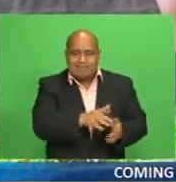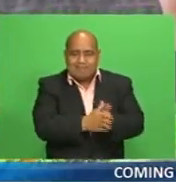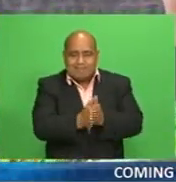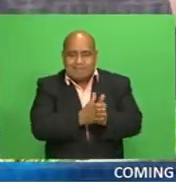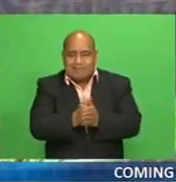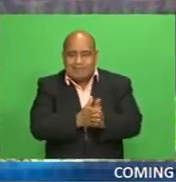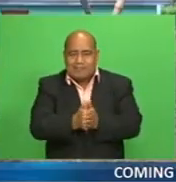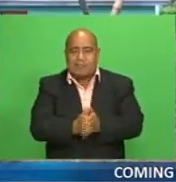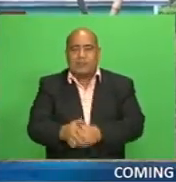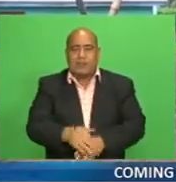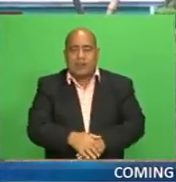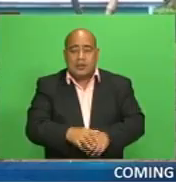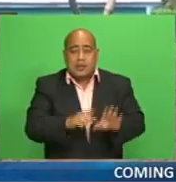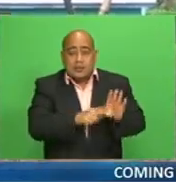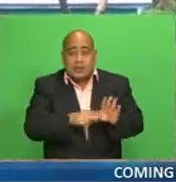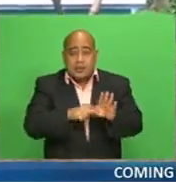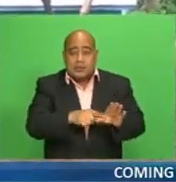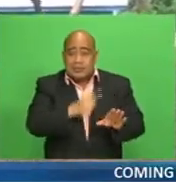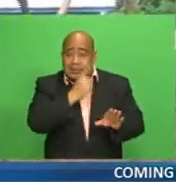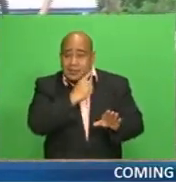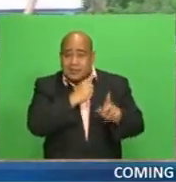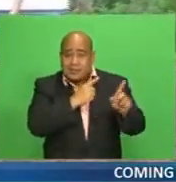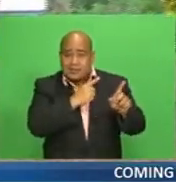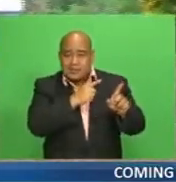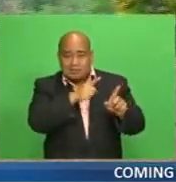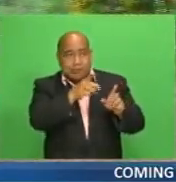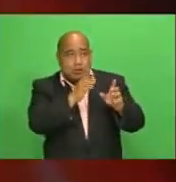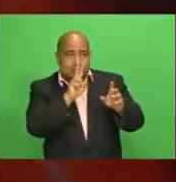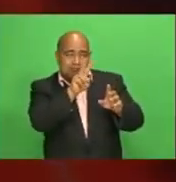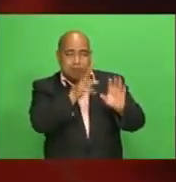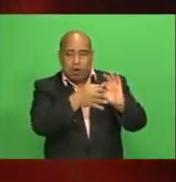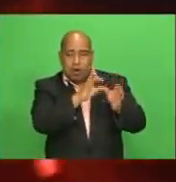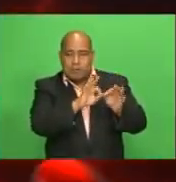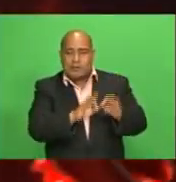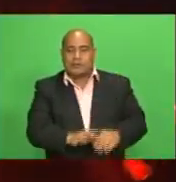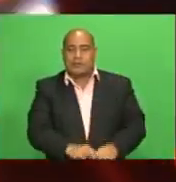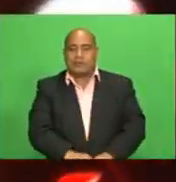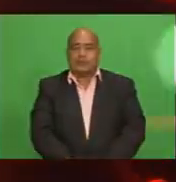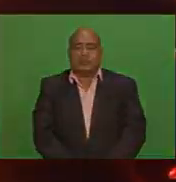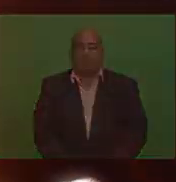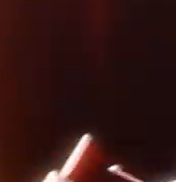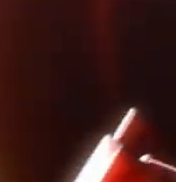And young Fijiana set sights on Olympics. This and more coming up.